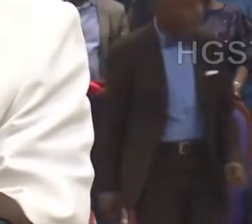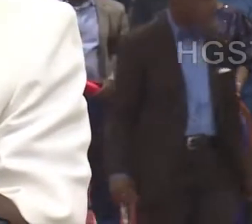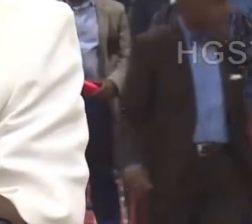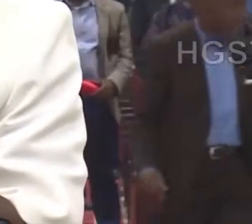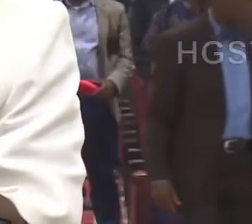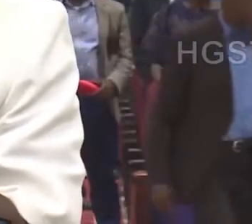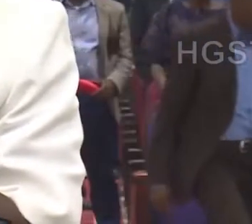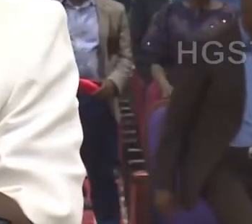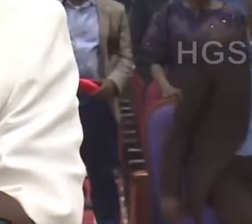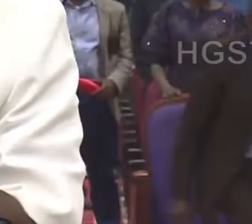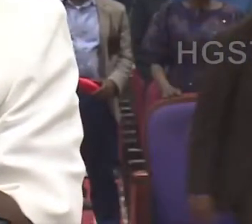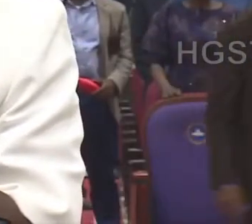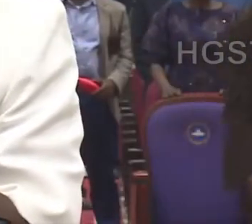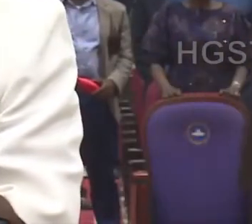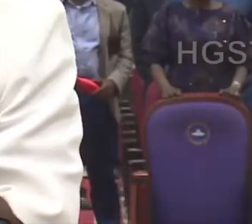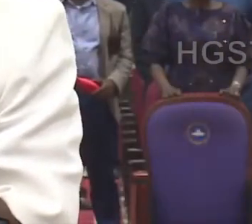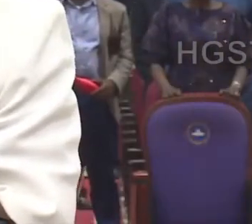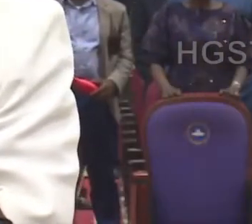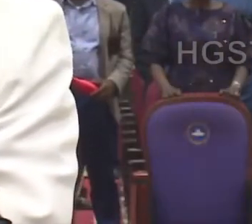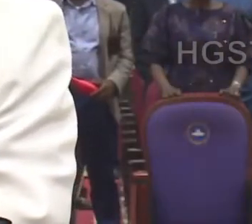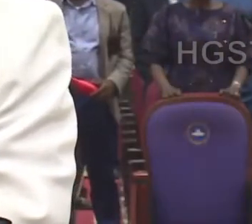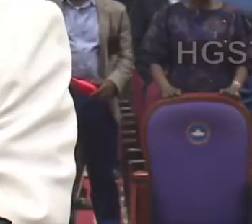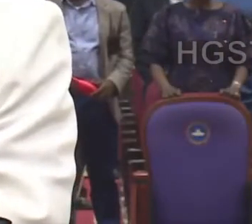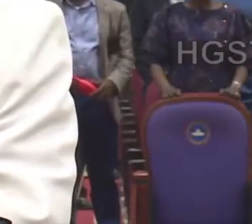we want to block Satan